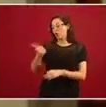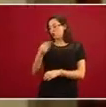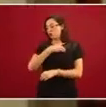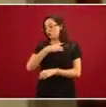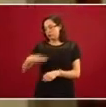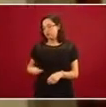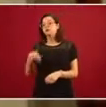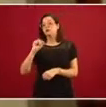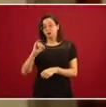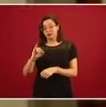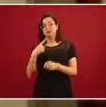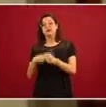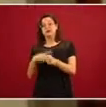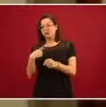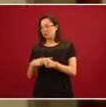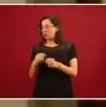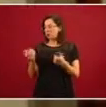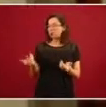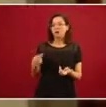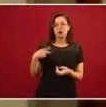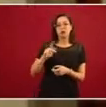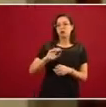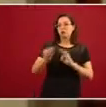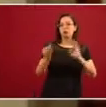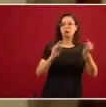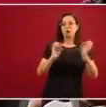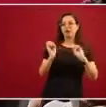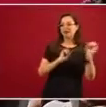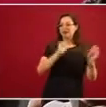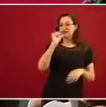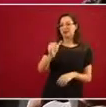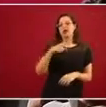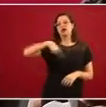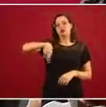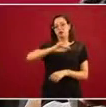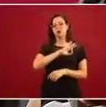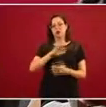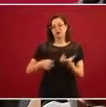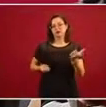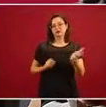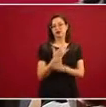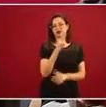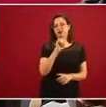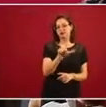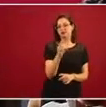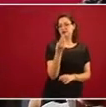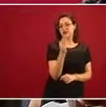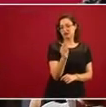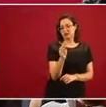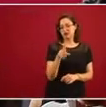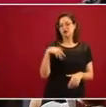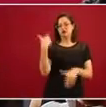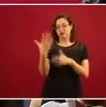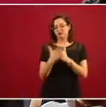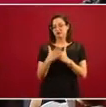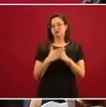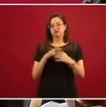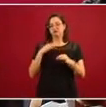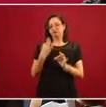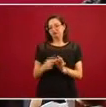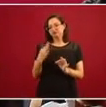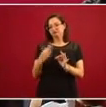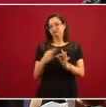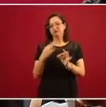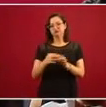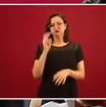or that do not neighbor any municipalities that have had confirmed cases, and that those